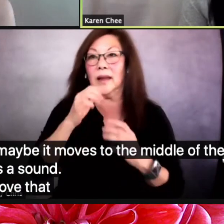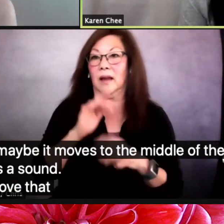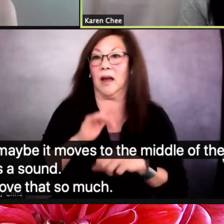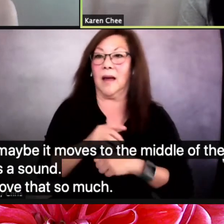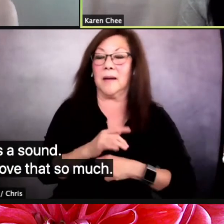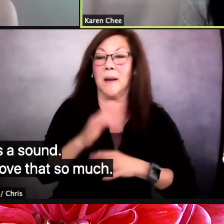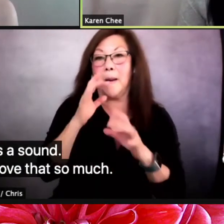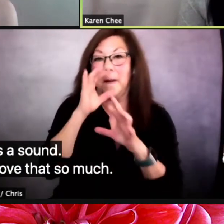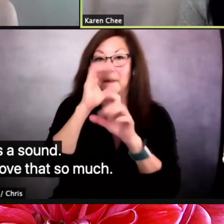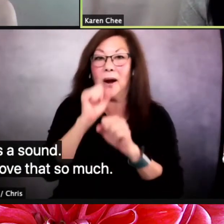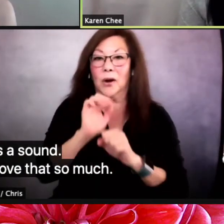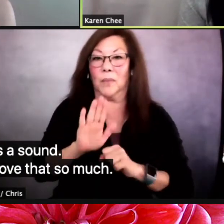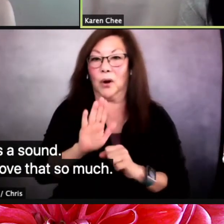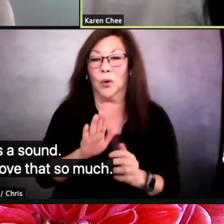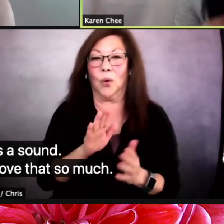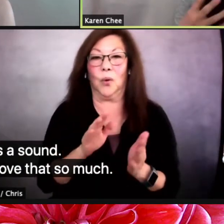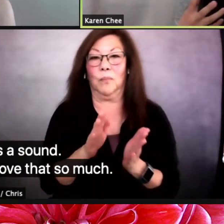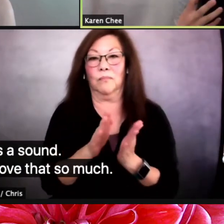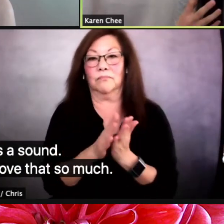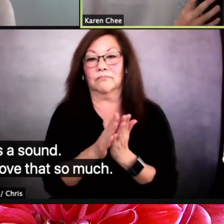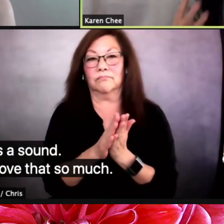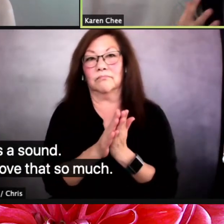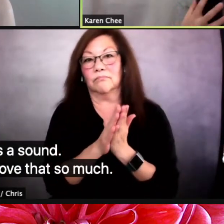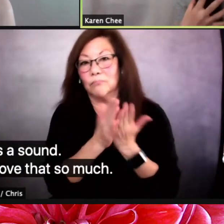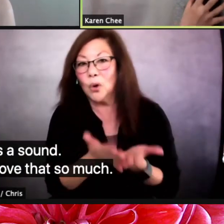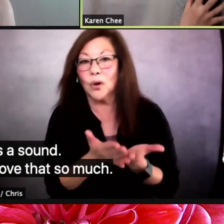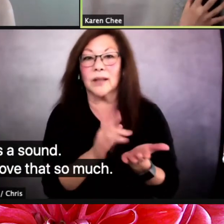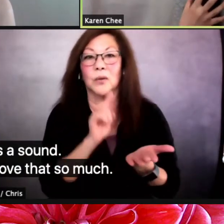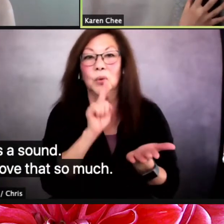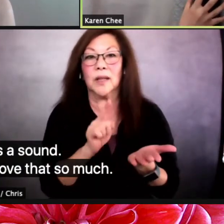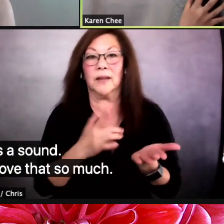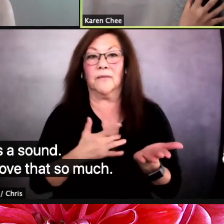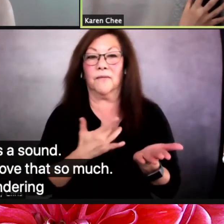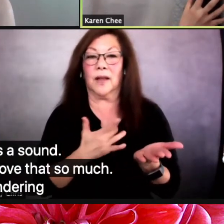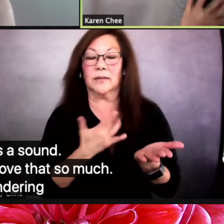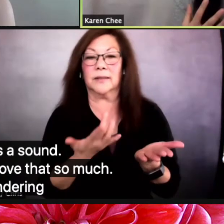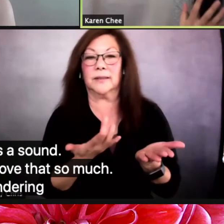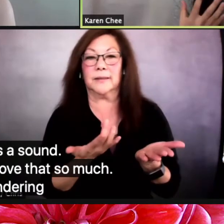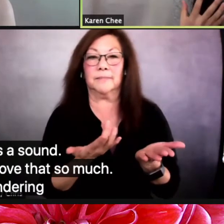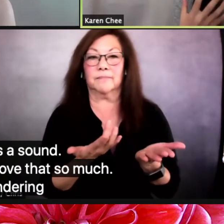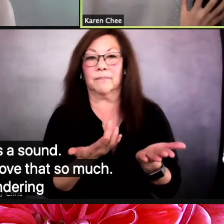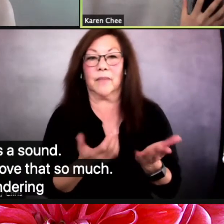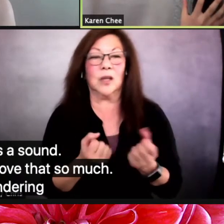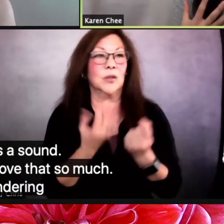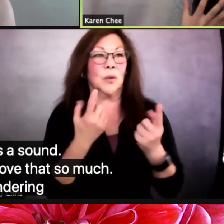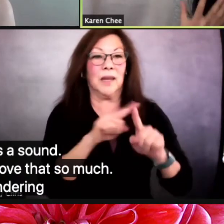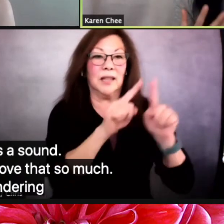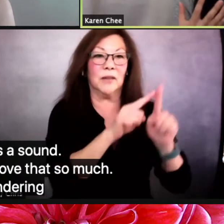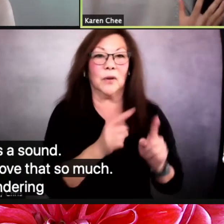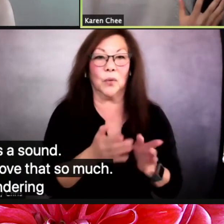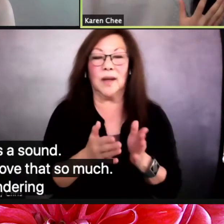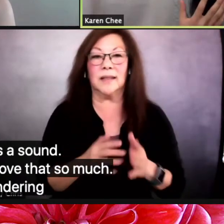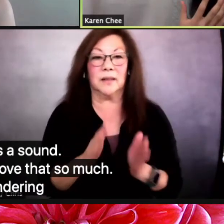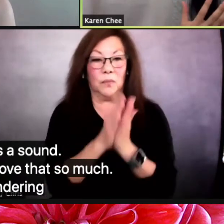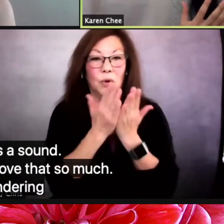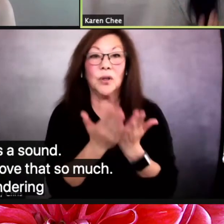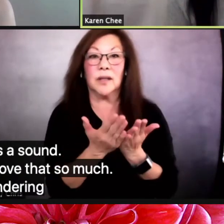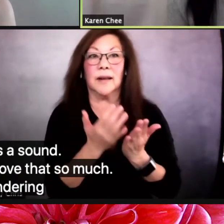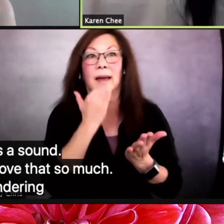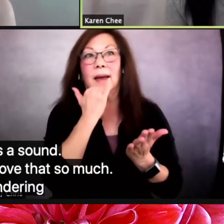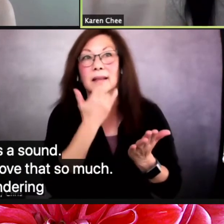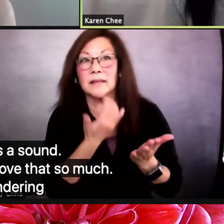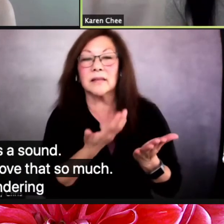book was that it felt like there were so many ways in which this book could have accidentally